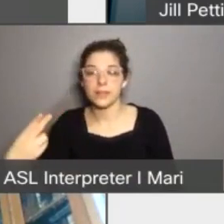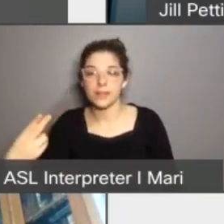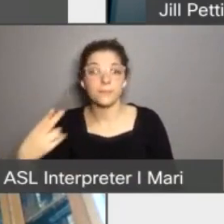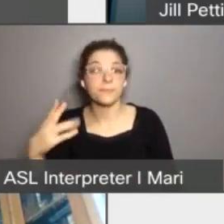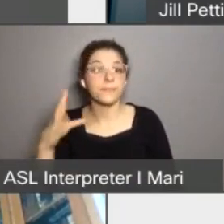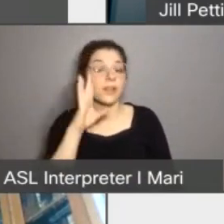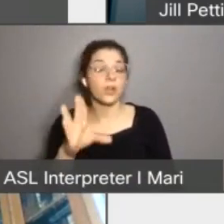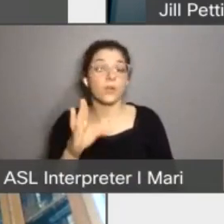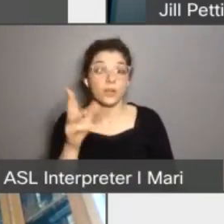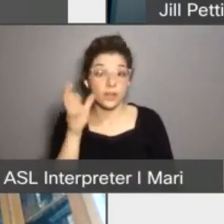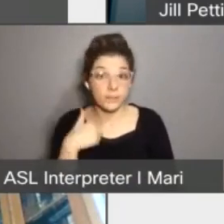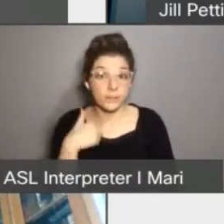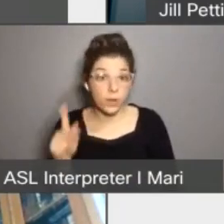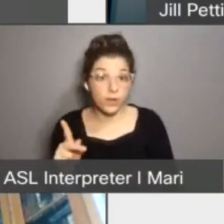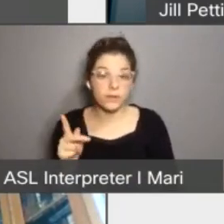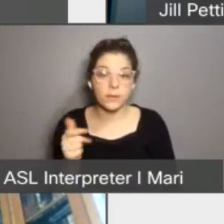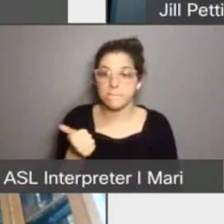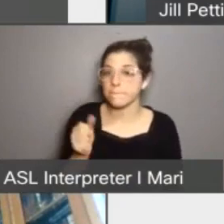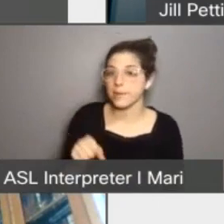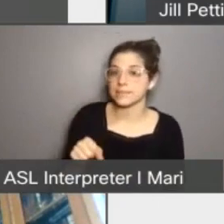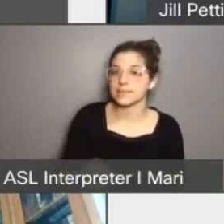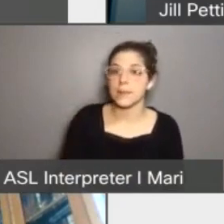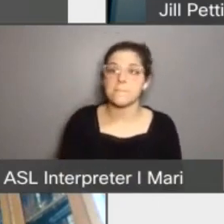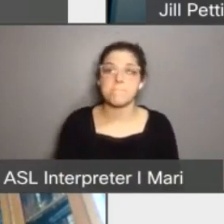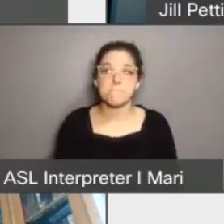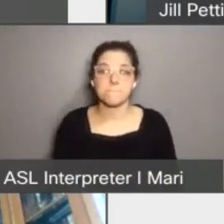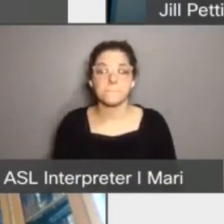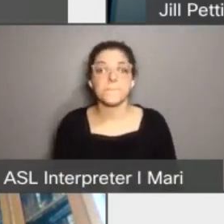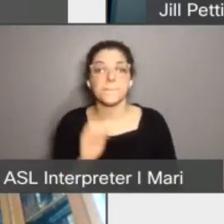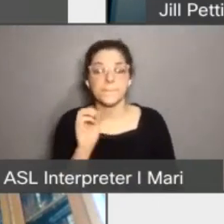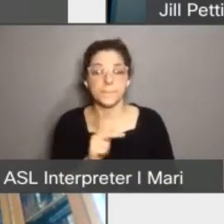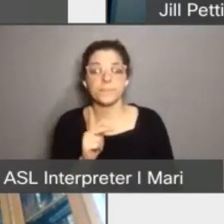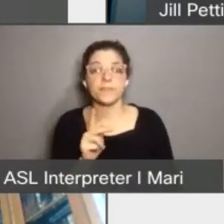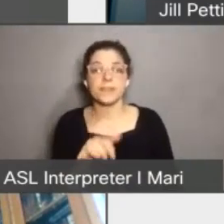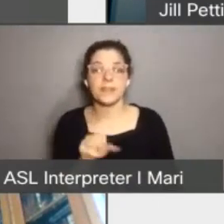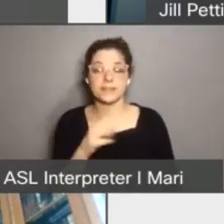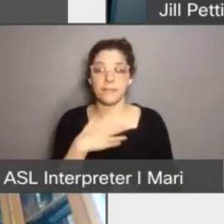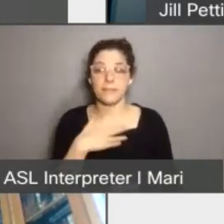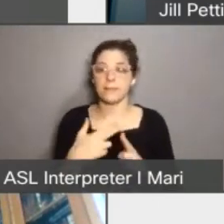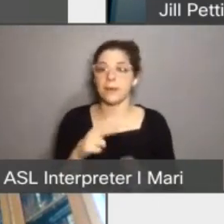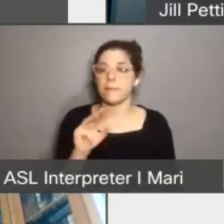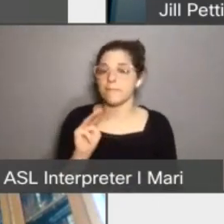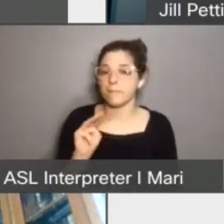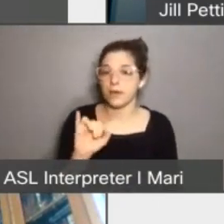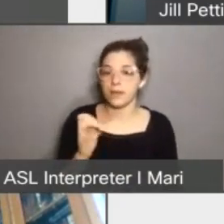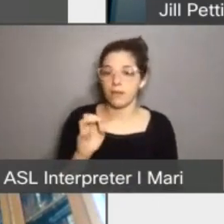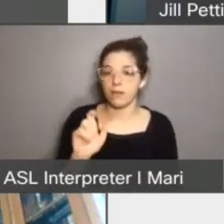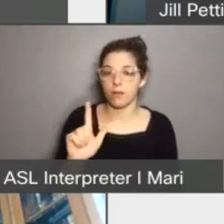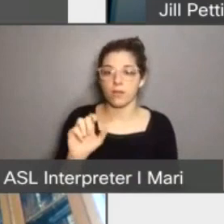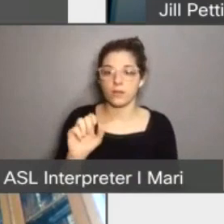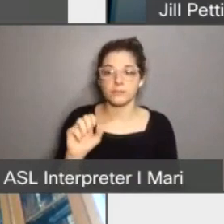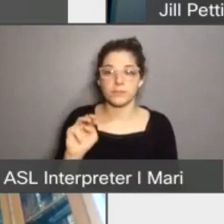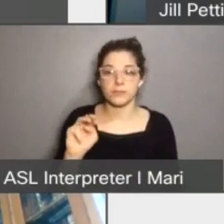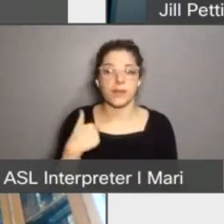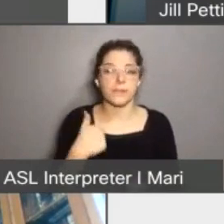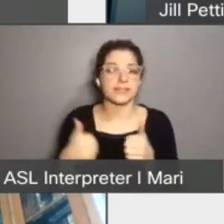Yes, can you hear me? Yes, we can. Okay, yes, my name is Michael Smith. I'm the executive director with the Foundation